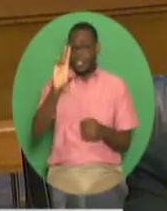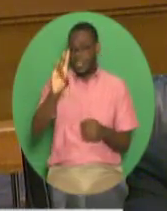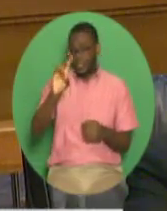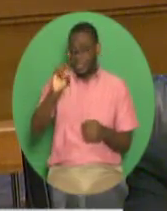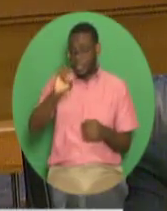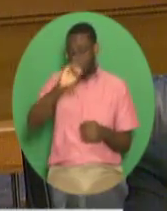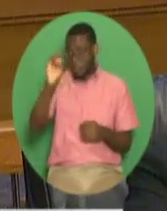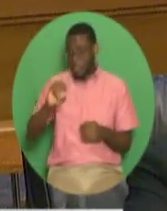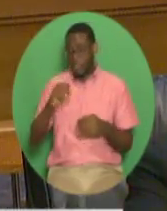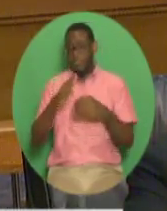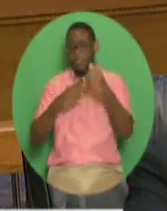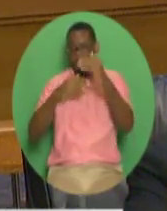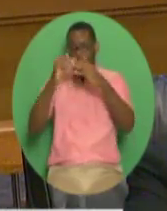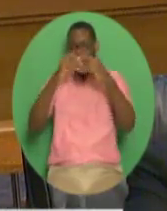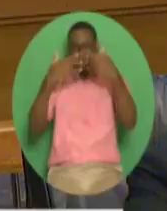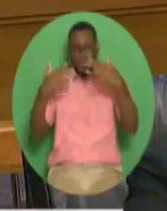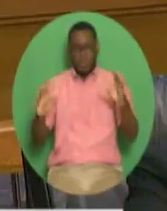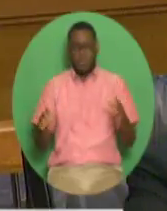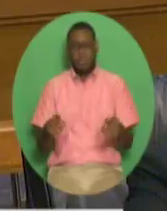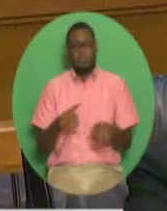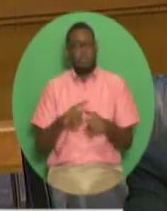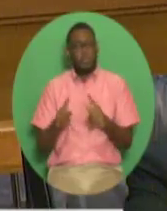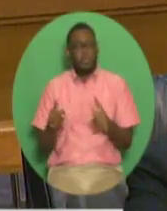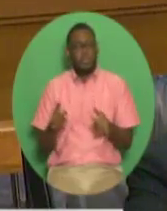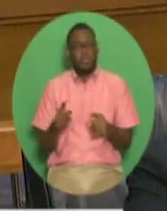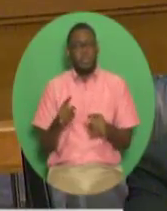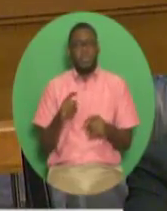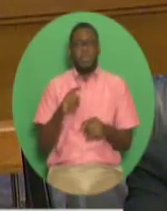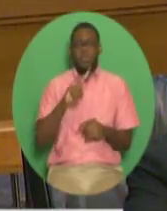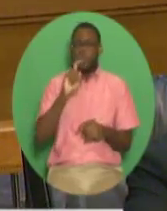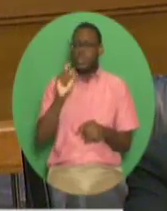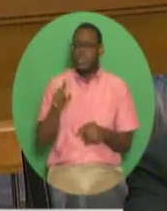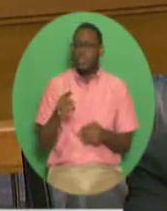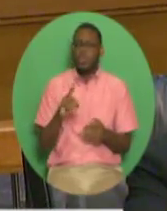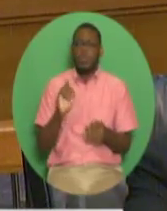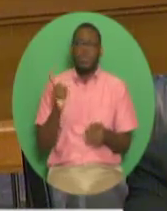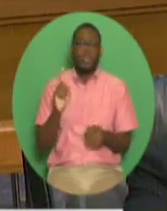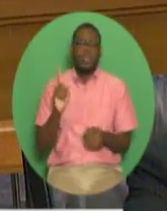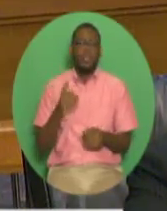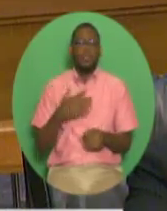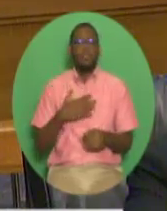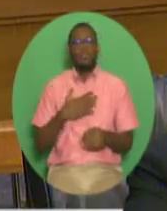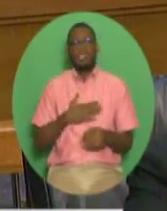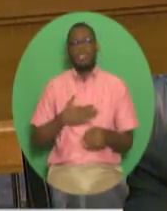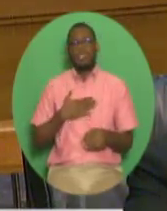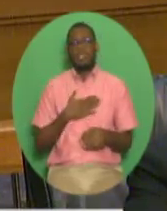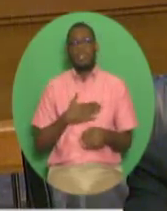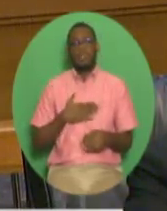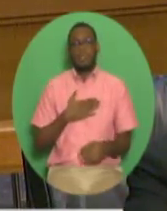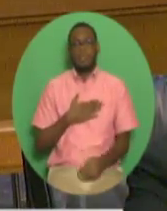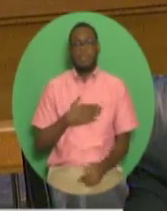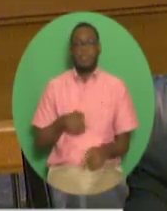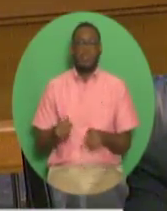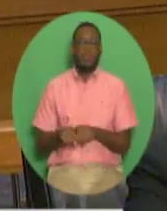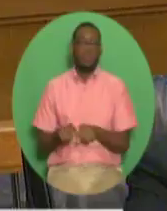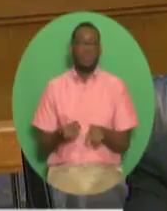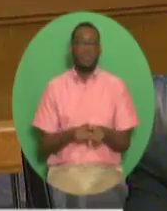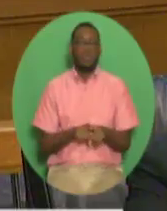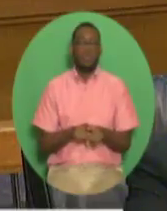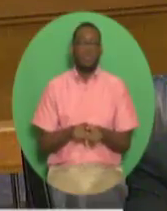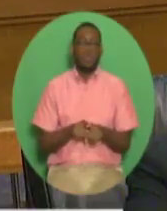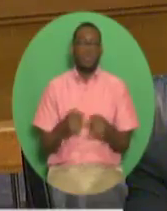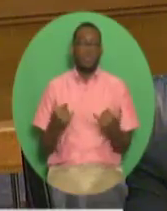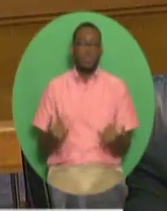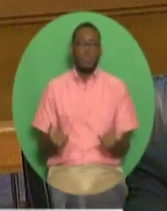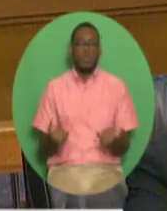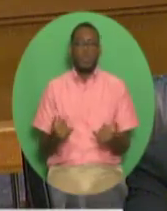There's also a proposed Heroes Museum in Faizabad, which has been on the budget for several years. I note that there's